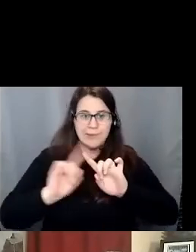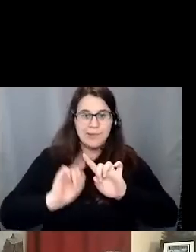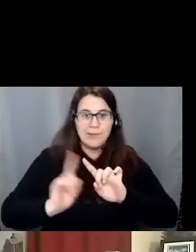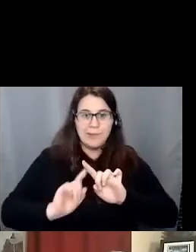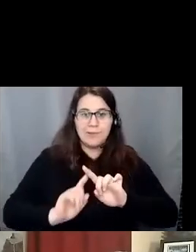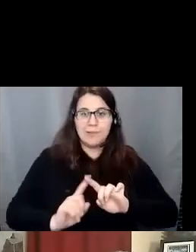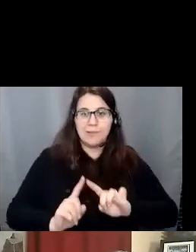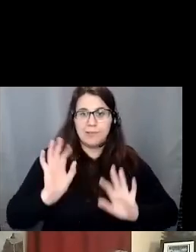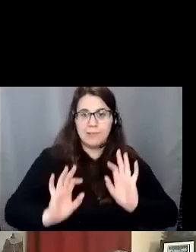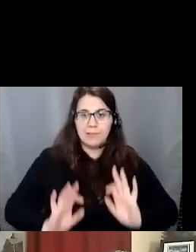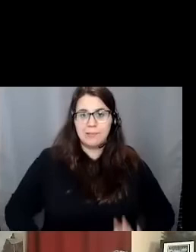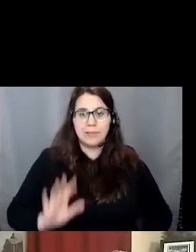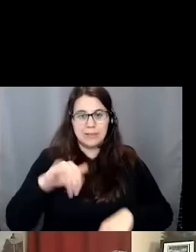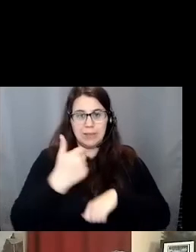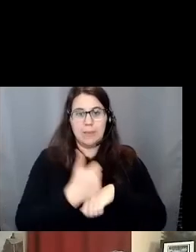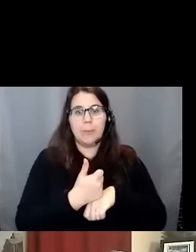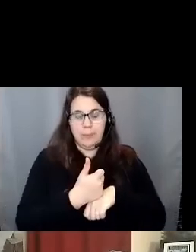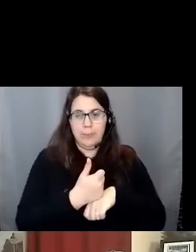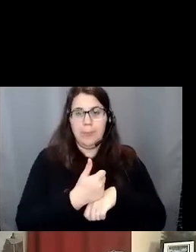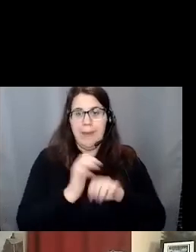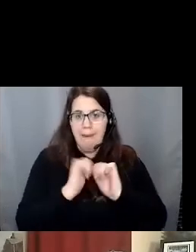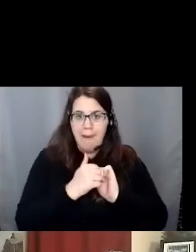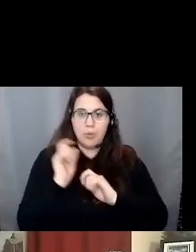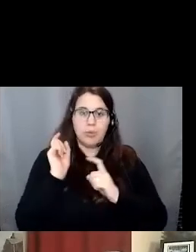that have been set up for a contribution.